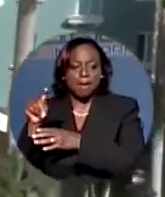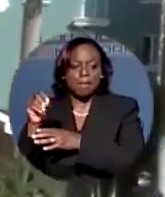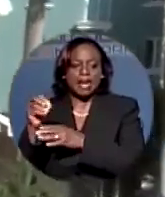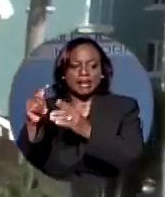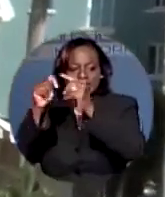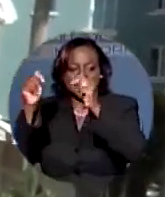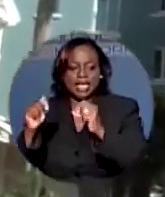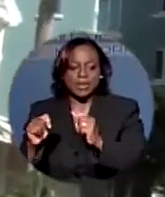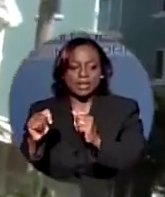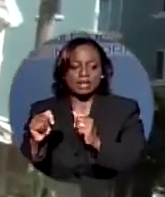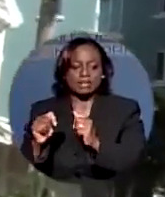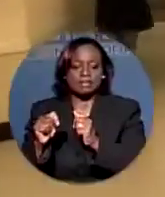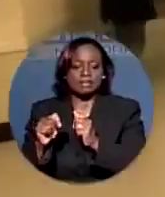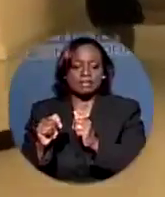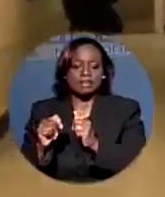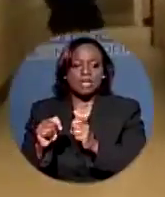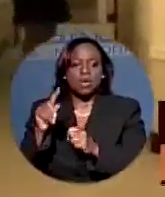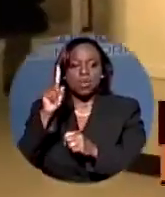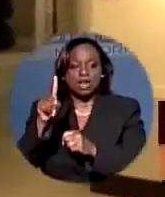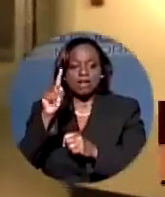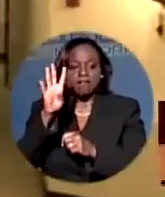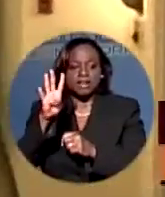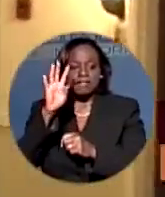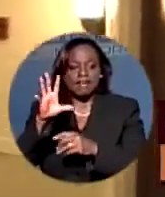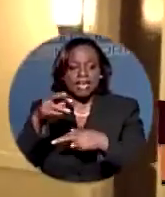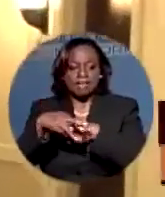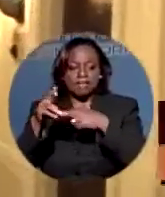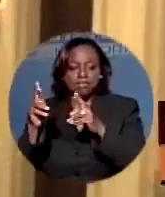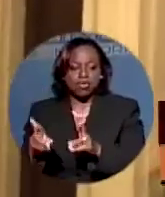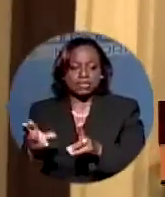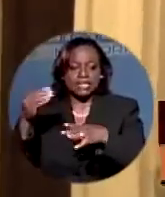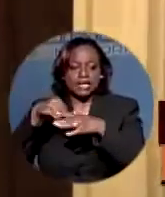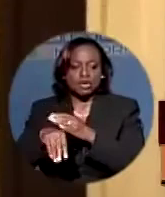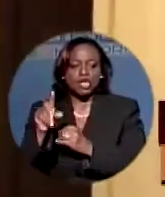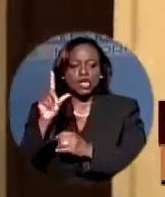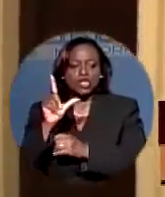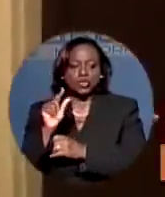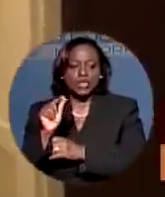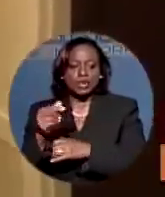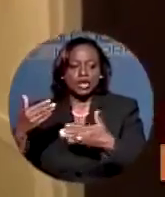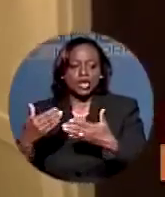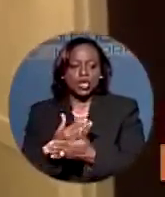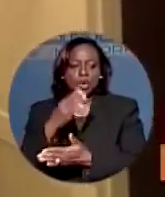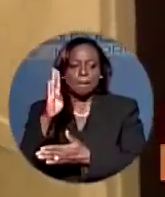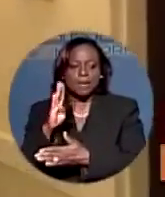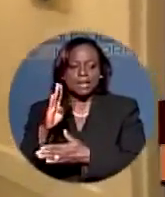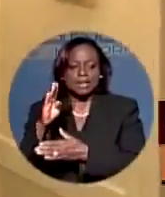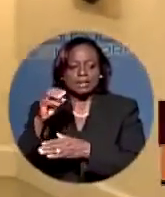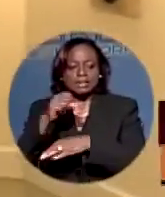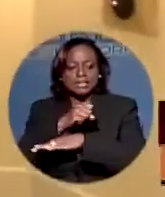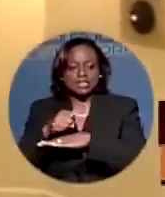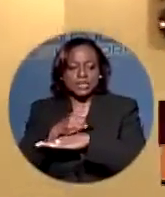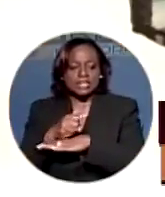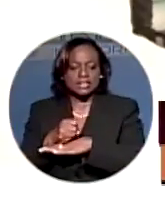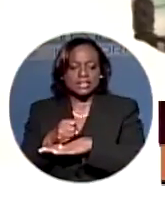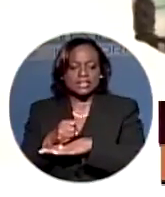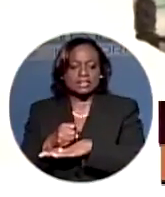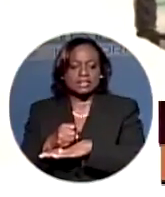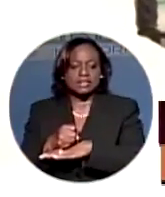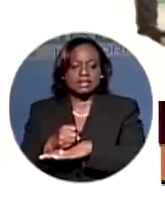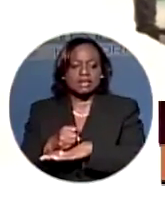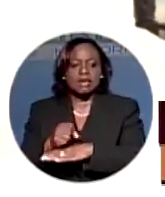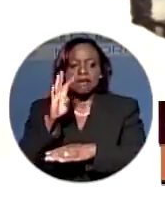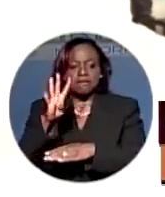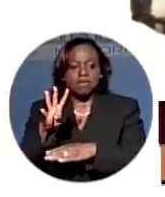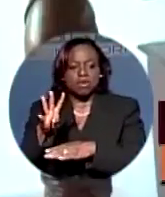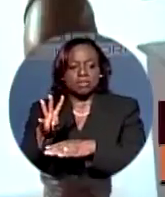enhanced six-floor tower features 145 rooms, including 21 new butler suites, offering top-notch features like 4